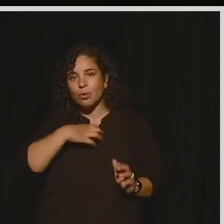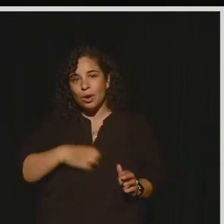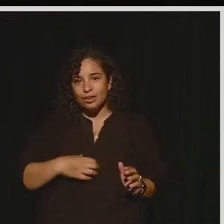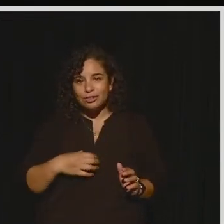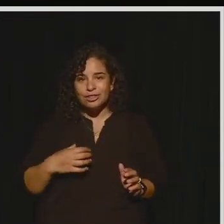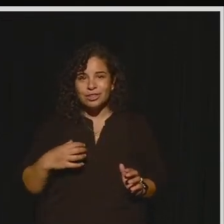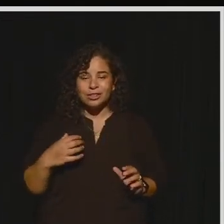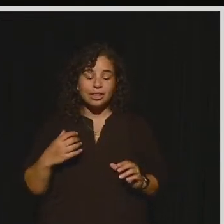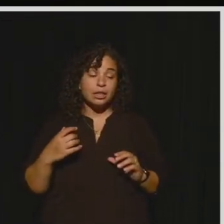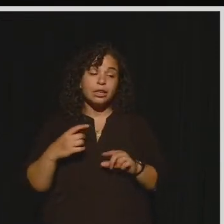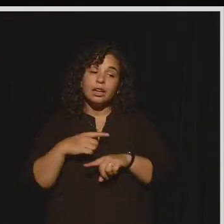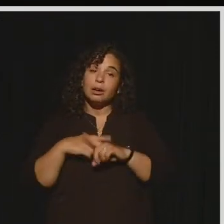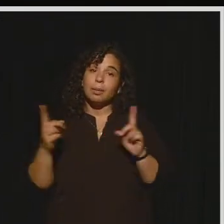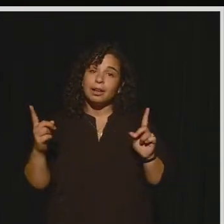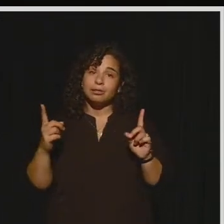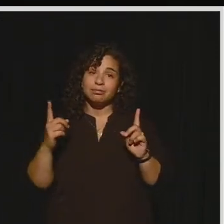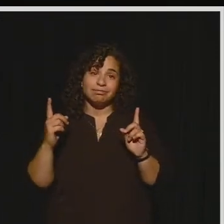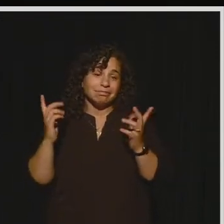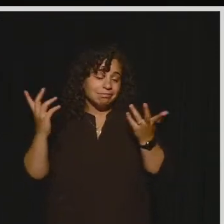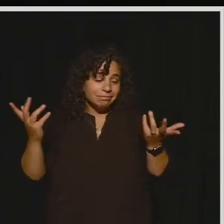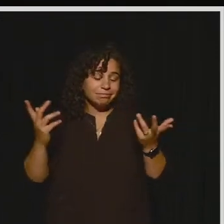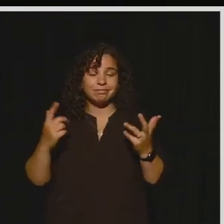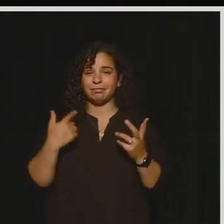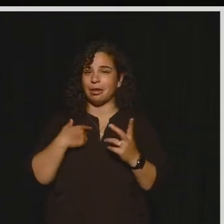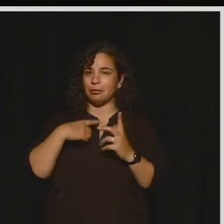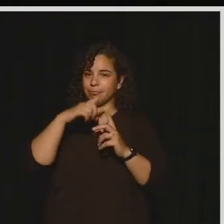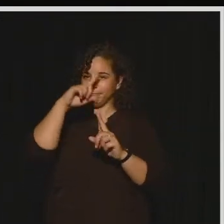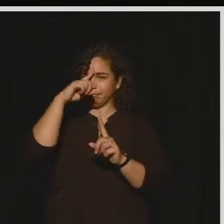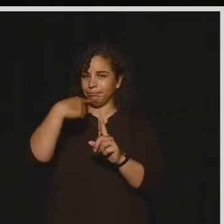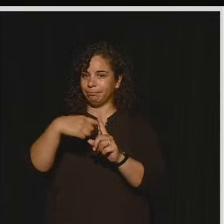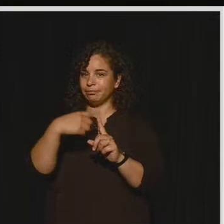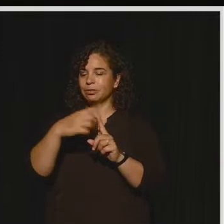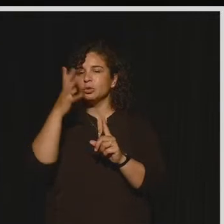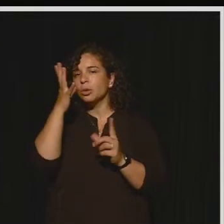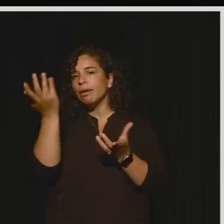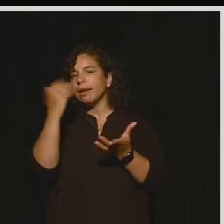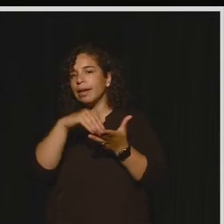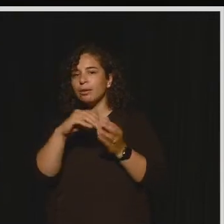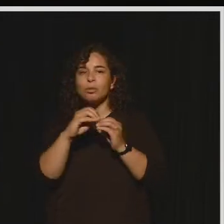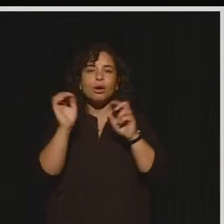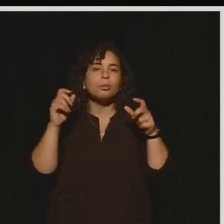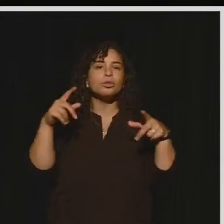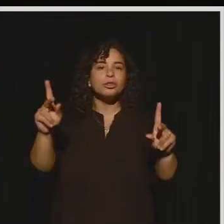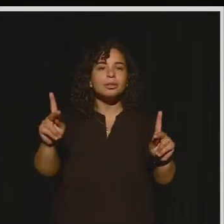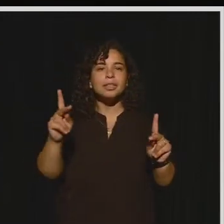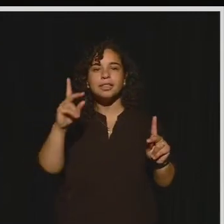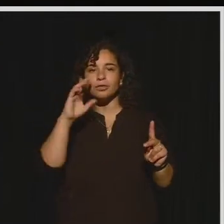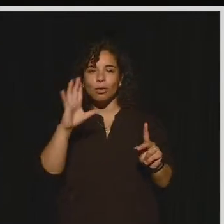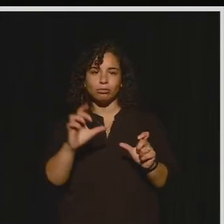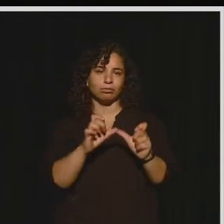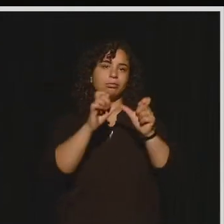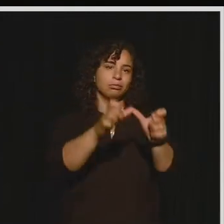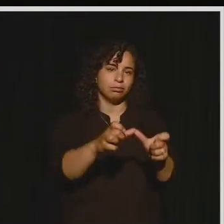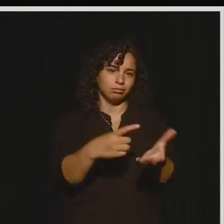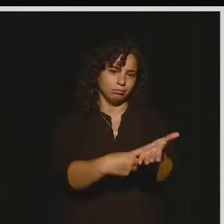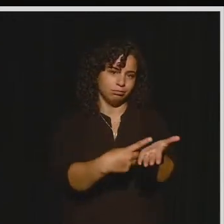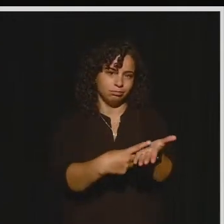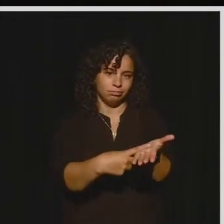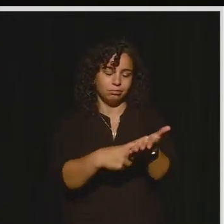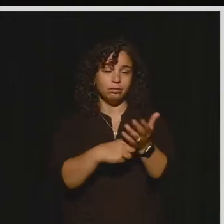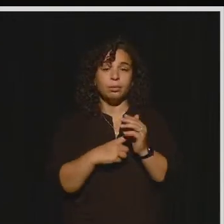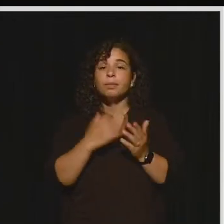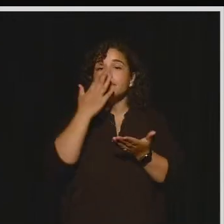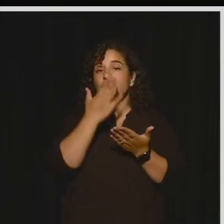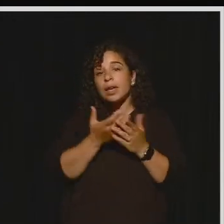I'm hopeful and optimistic we will have more opportunities to continue this on in the future. And thank you to all of you who have joined us